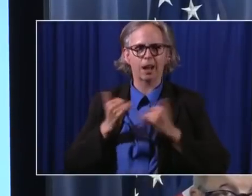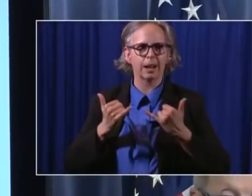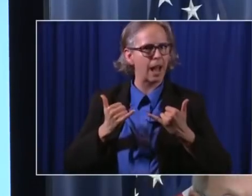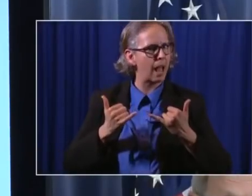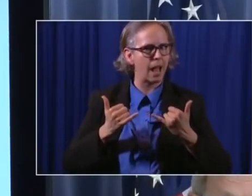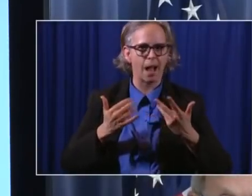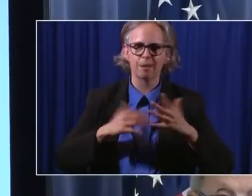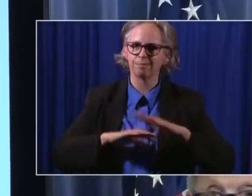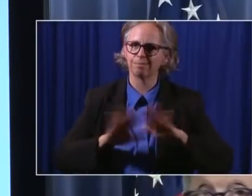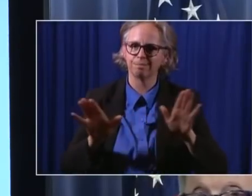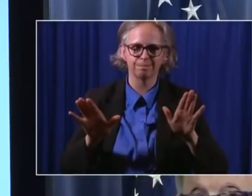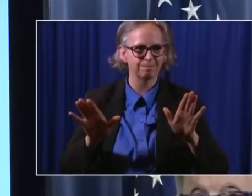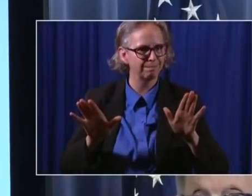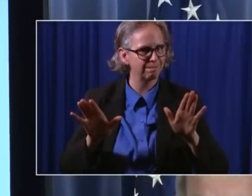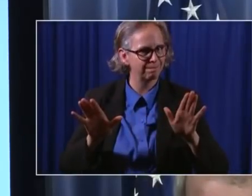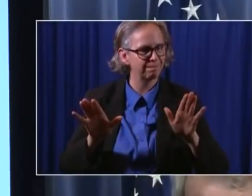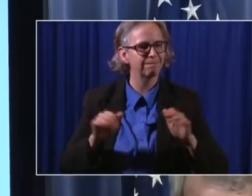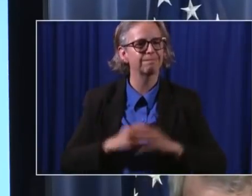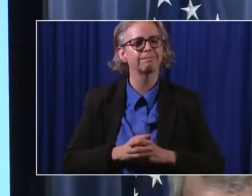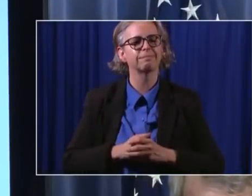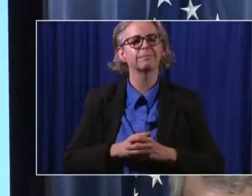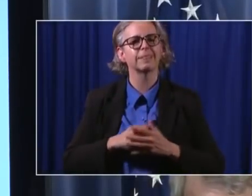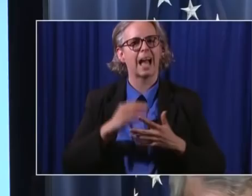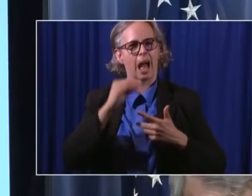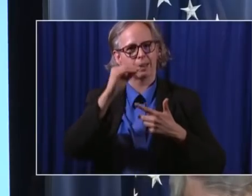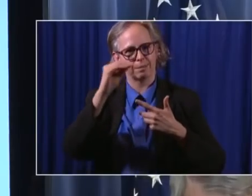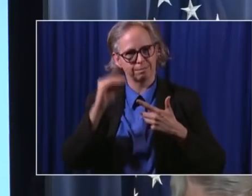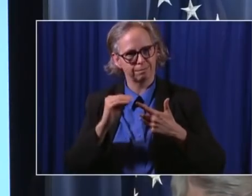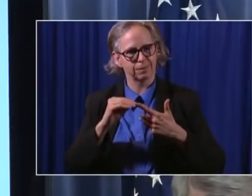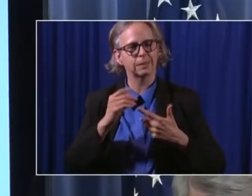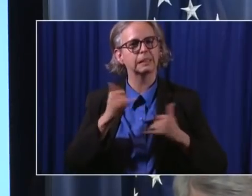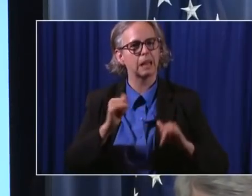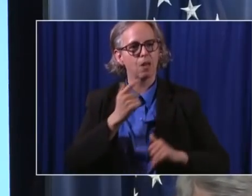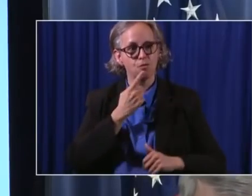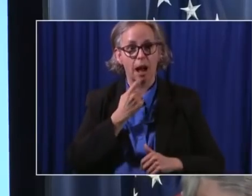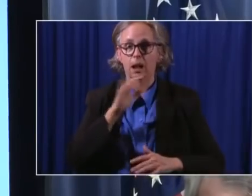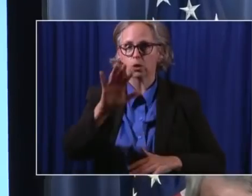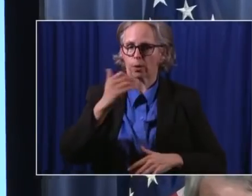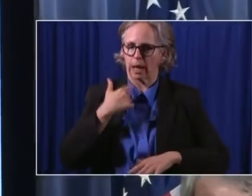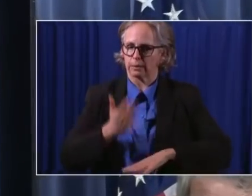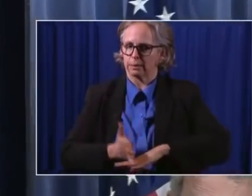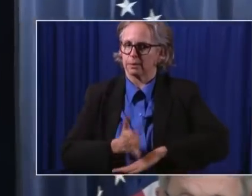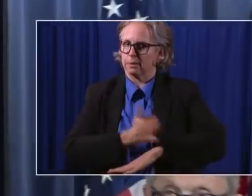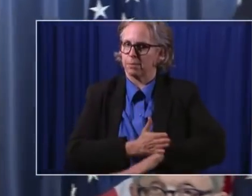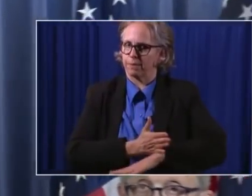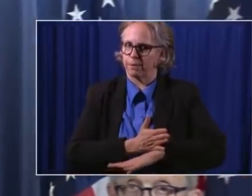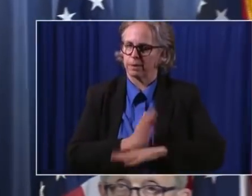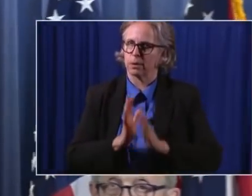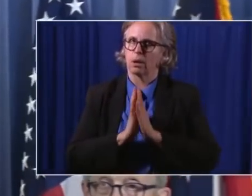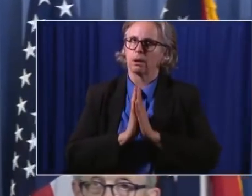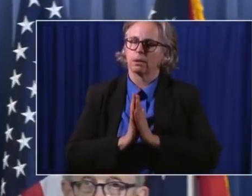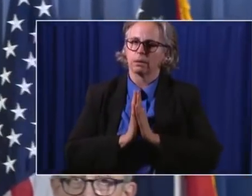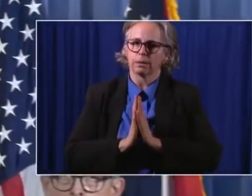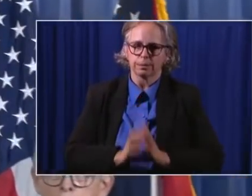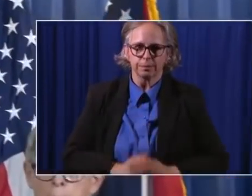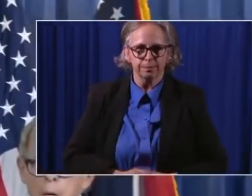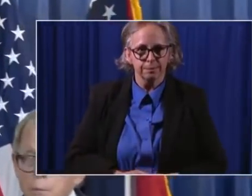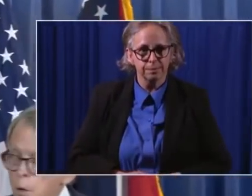would lead us going towards purple. So that is good news, and I'll go through each one of these